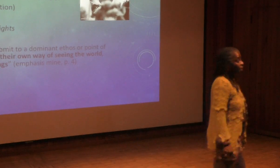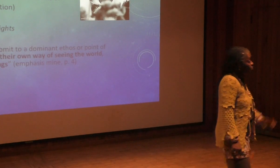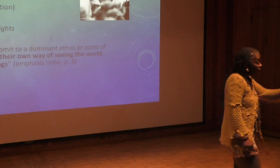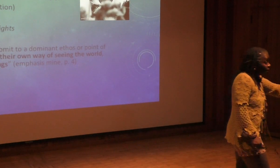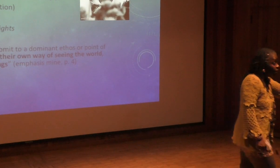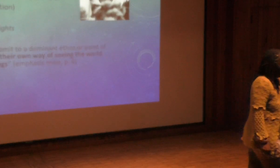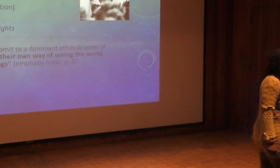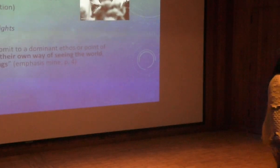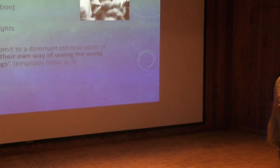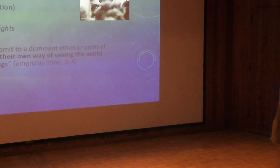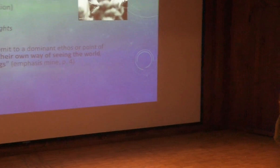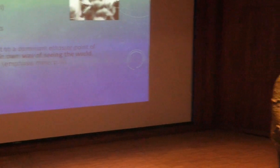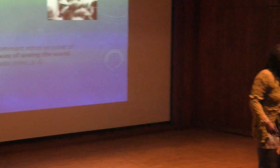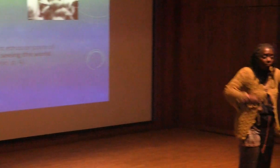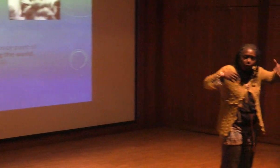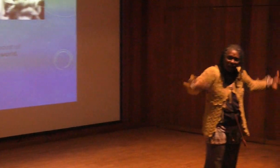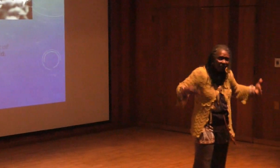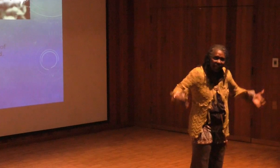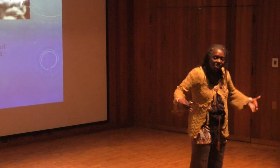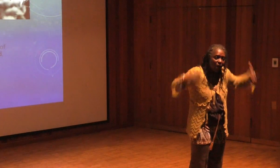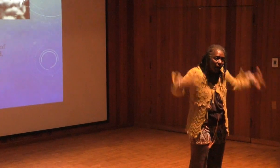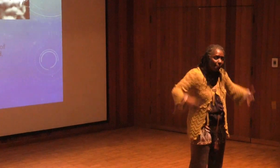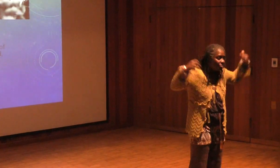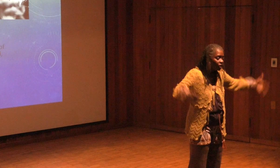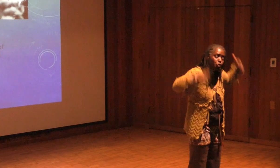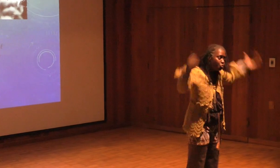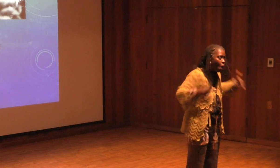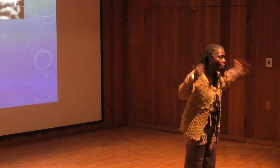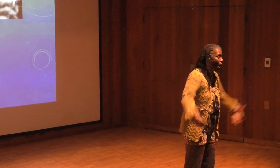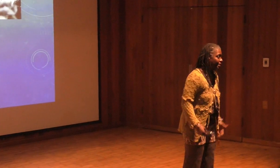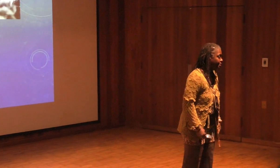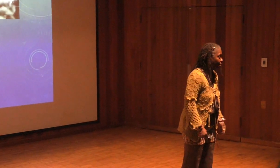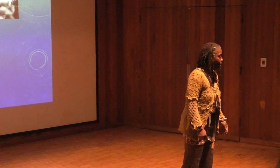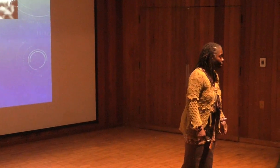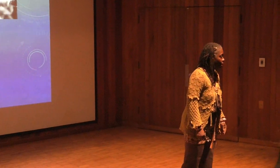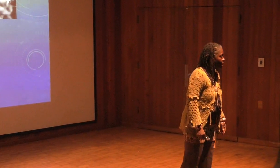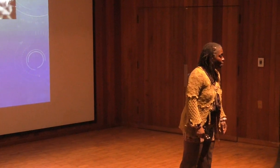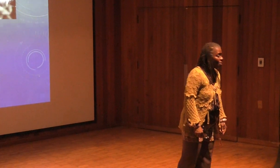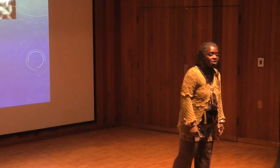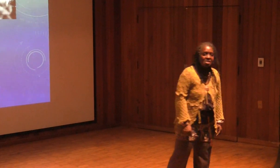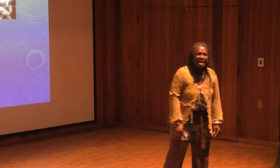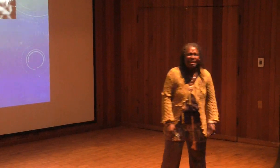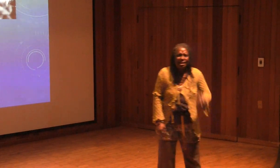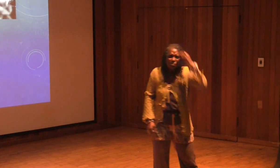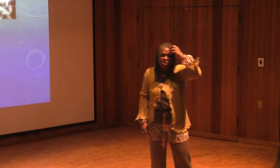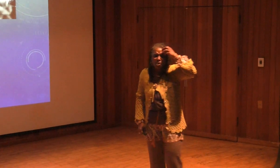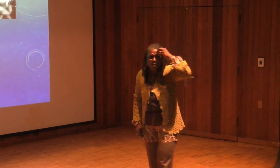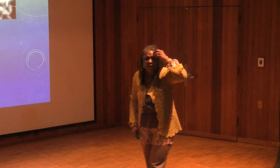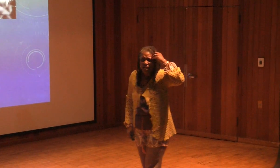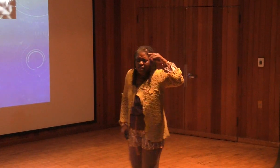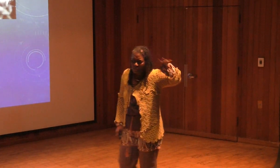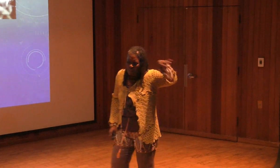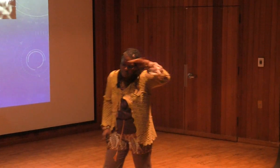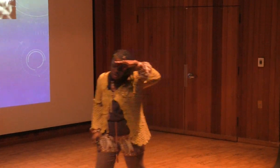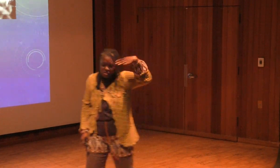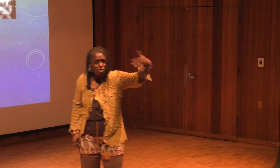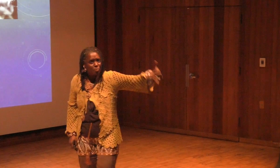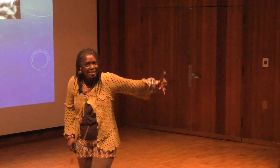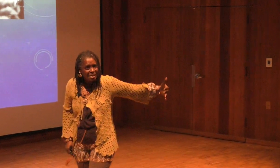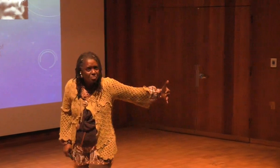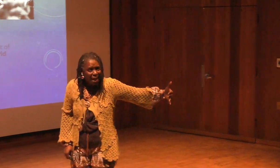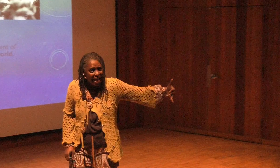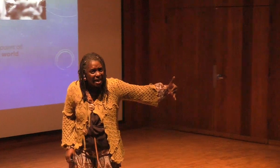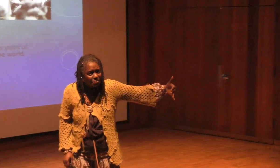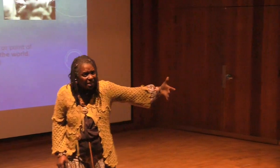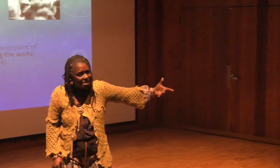Right? No. Privilege up the you know what. But she said, but you know what? My brother just